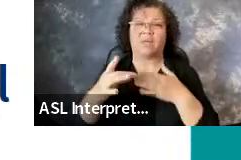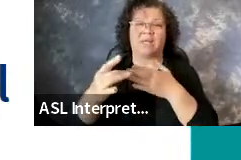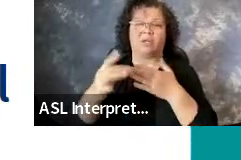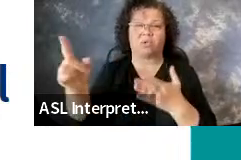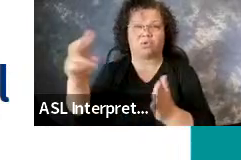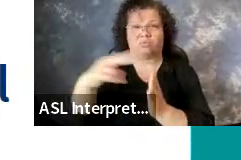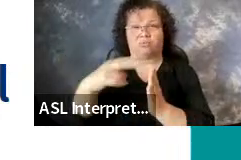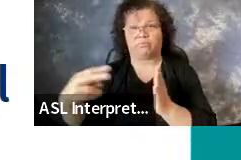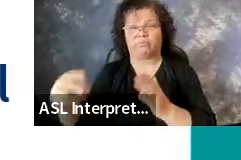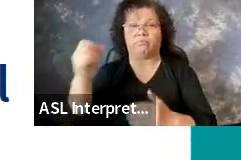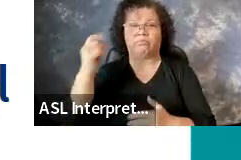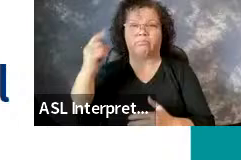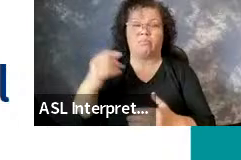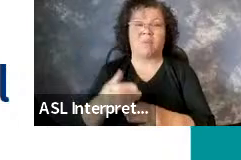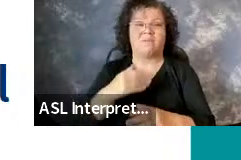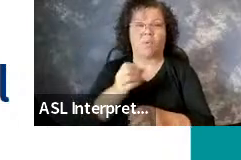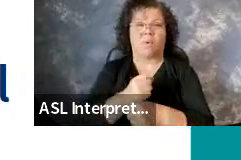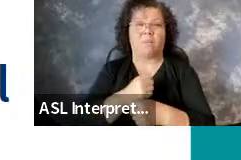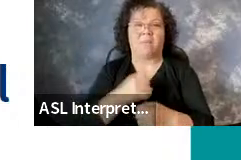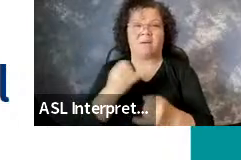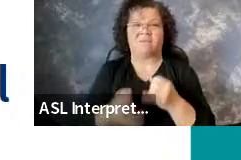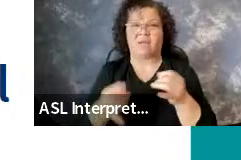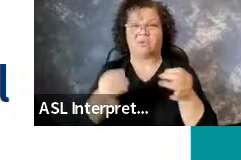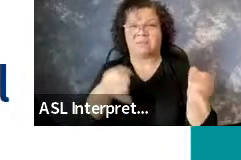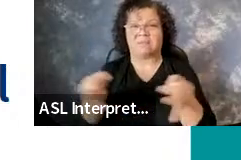Any questions before we move into that?